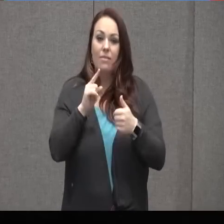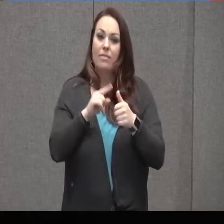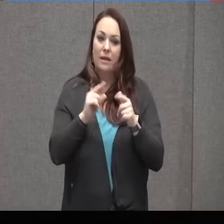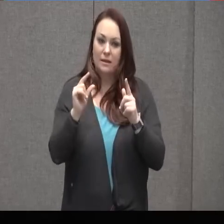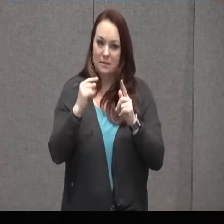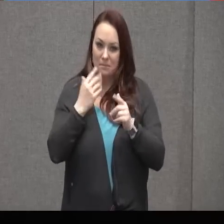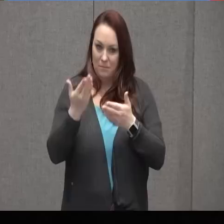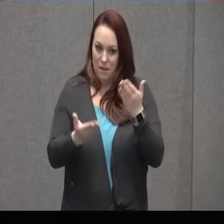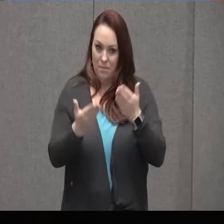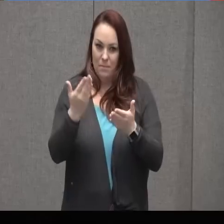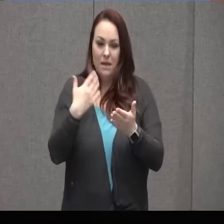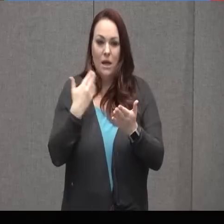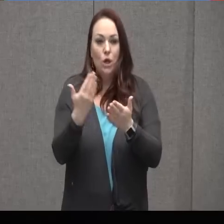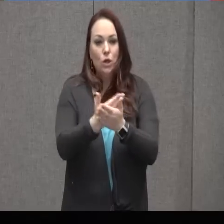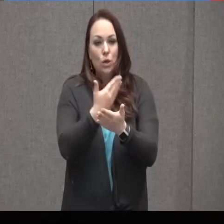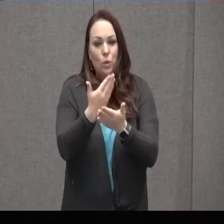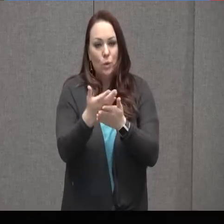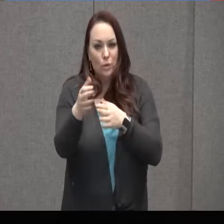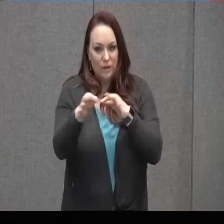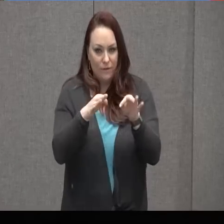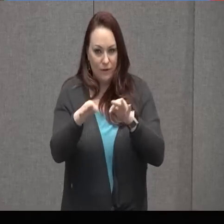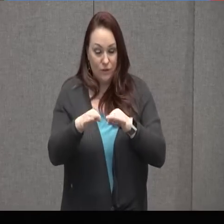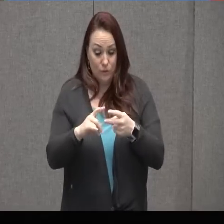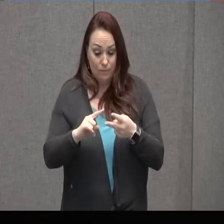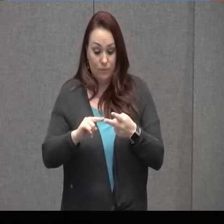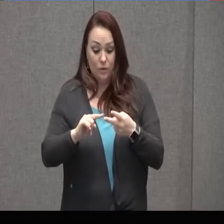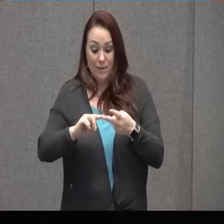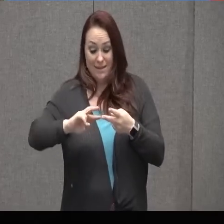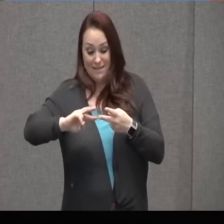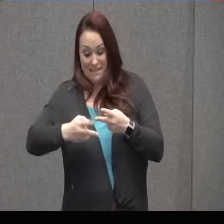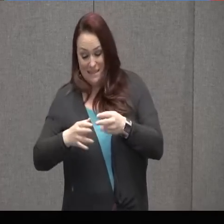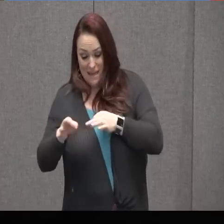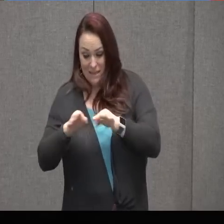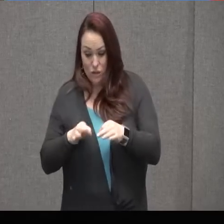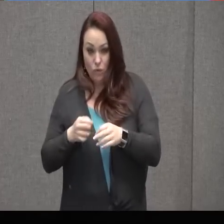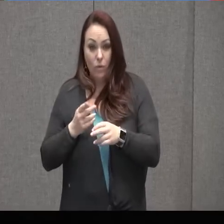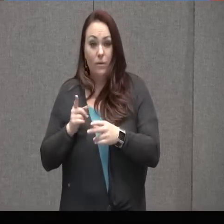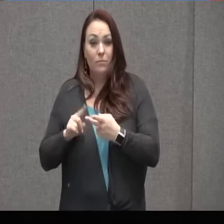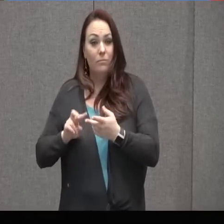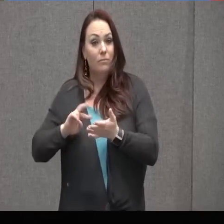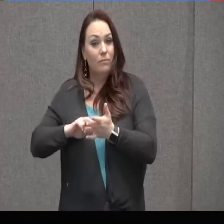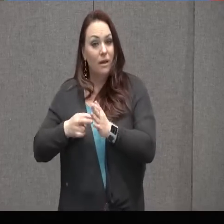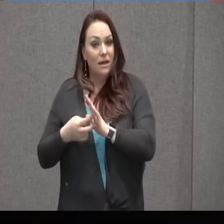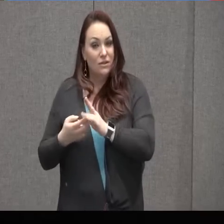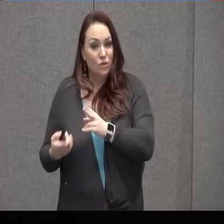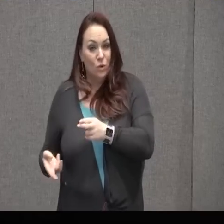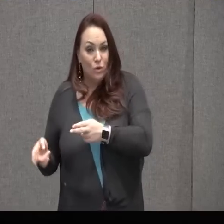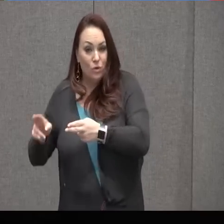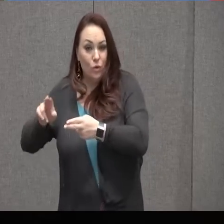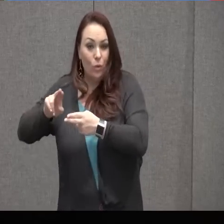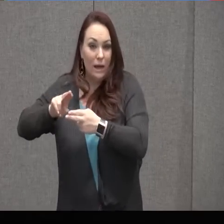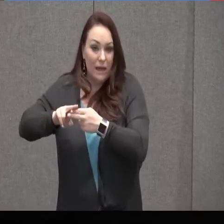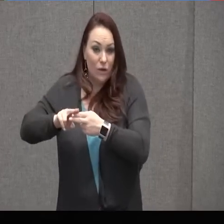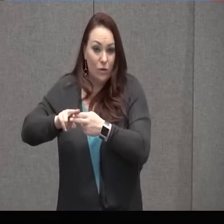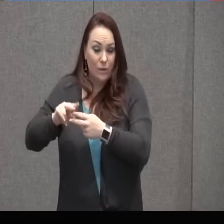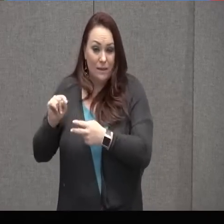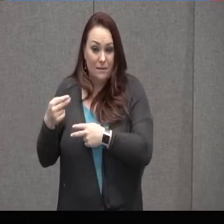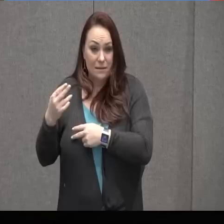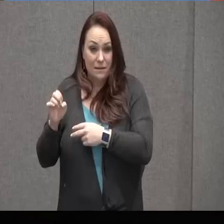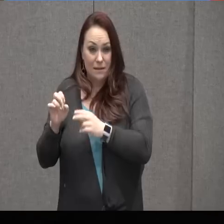The second definition is to increase in value.